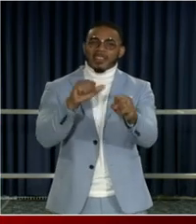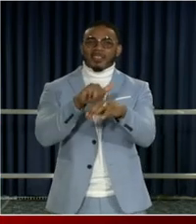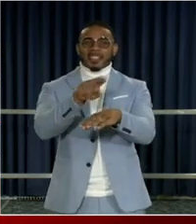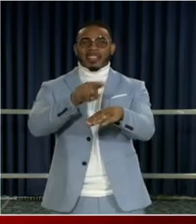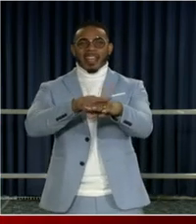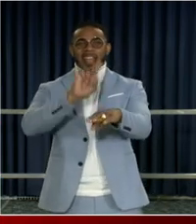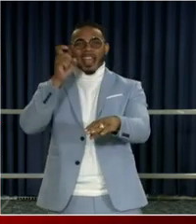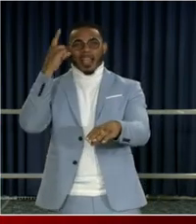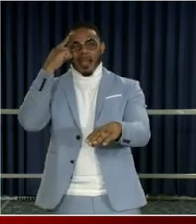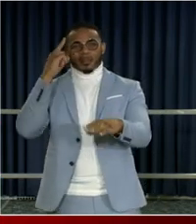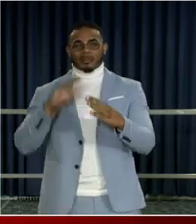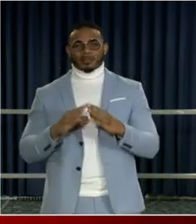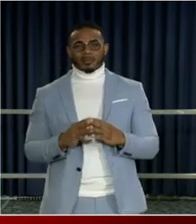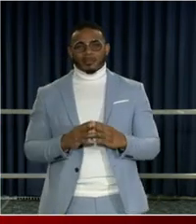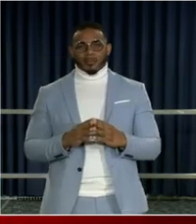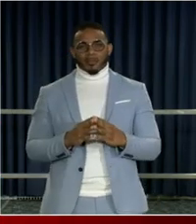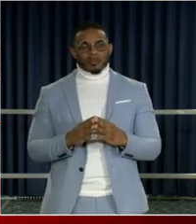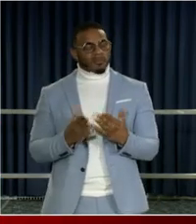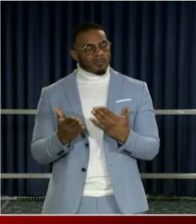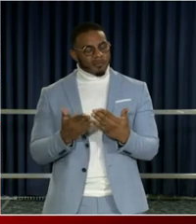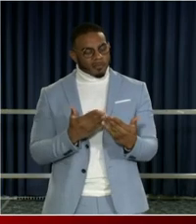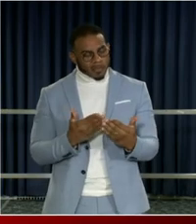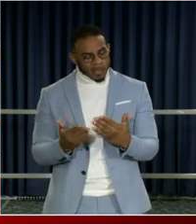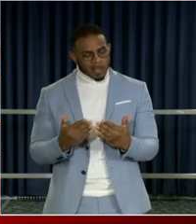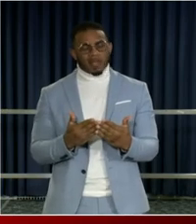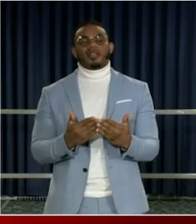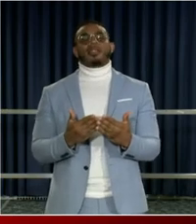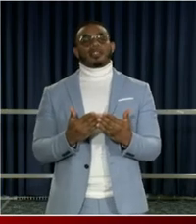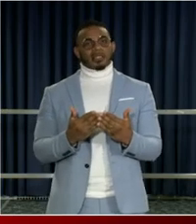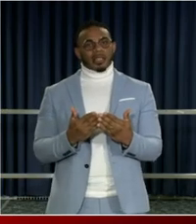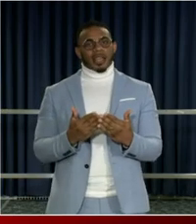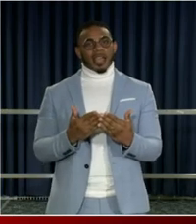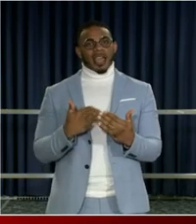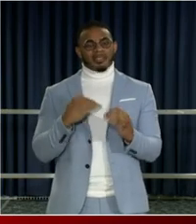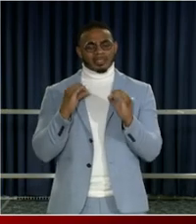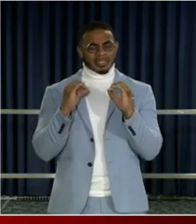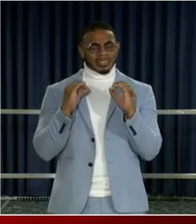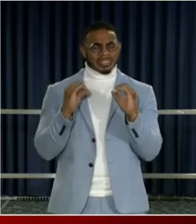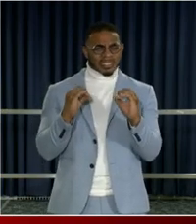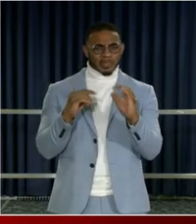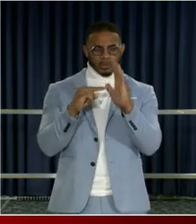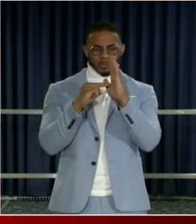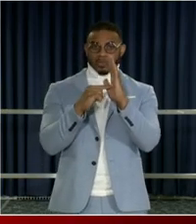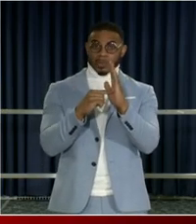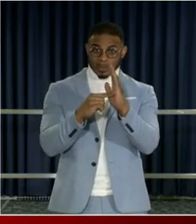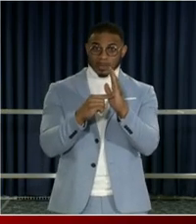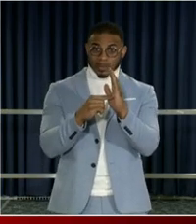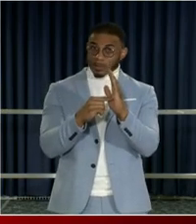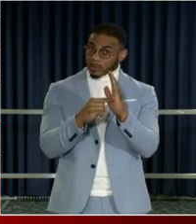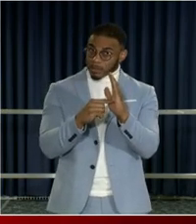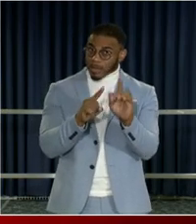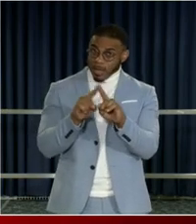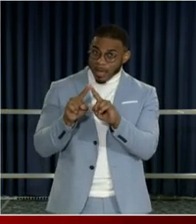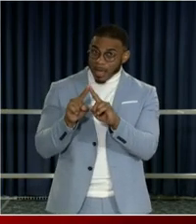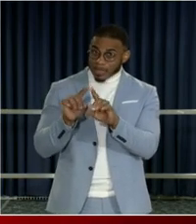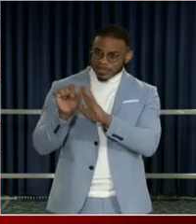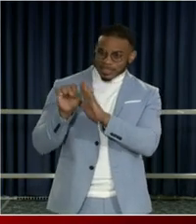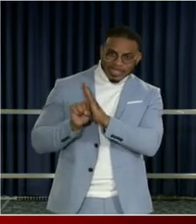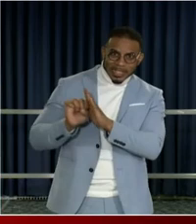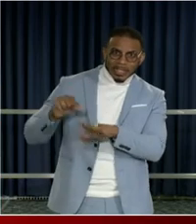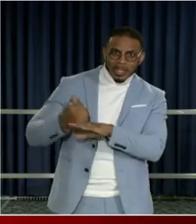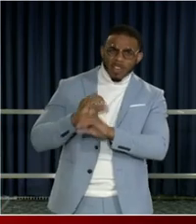the nation's capital. Despite having zero representation, having